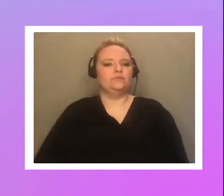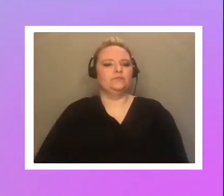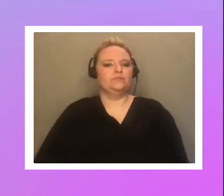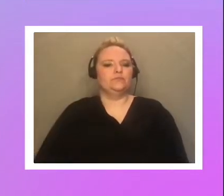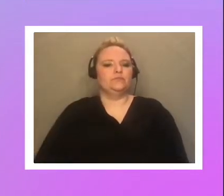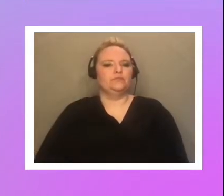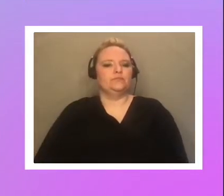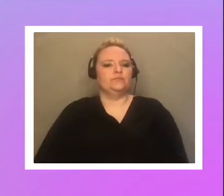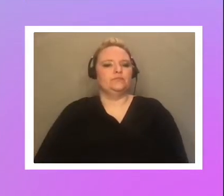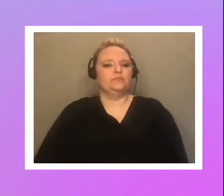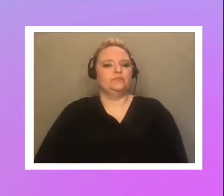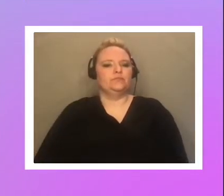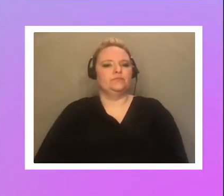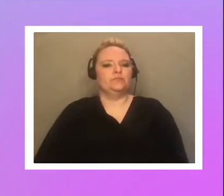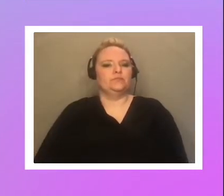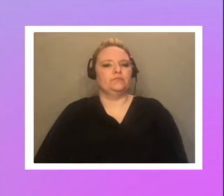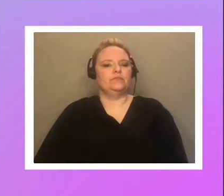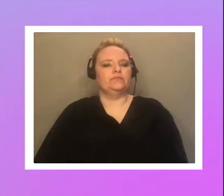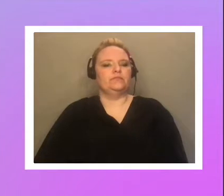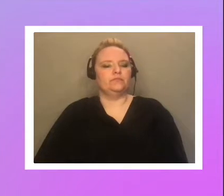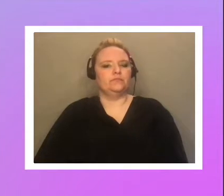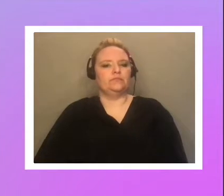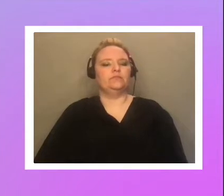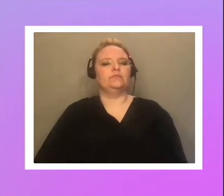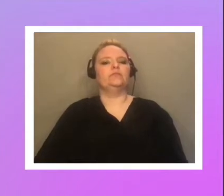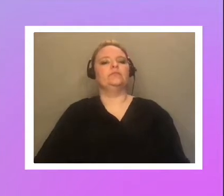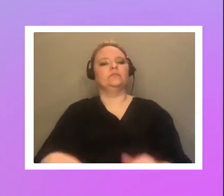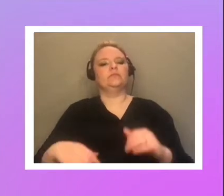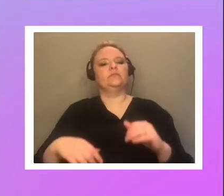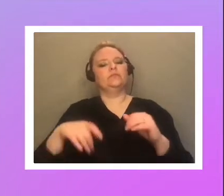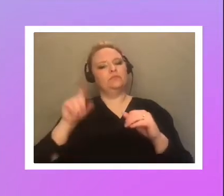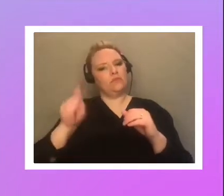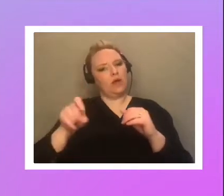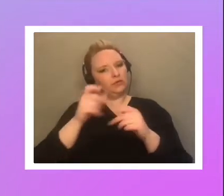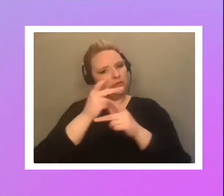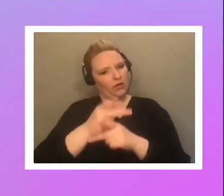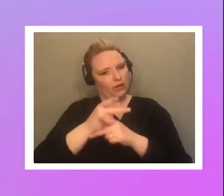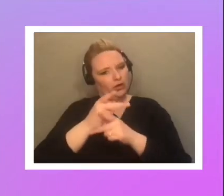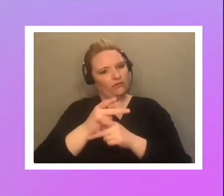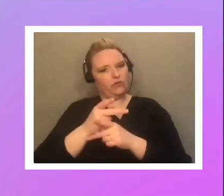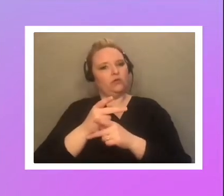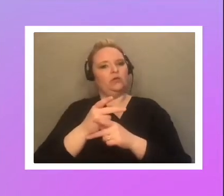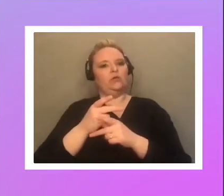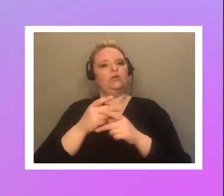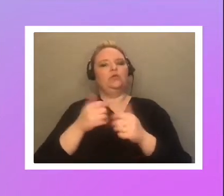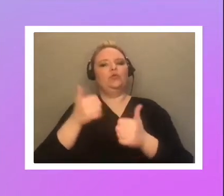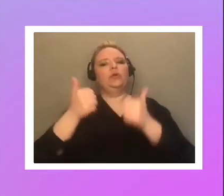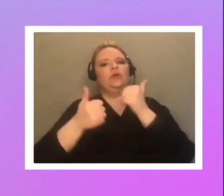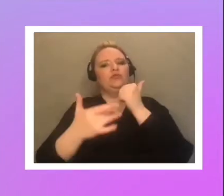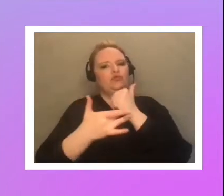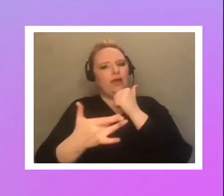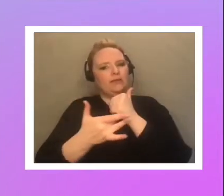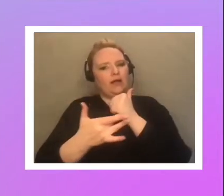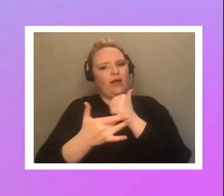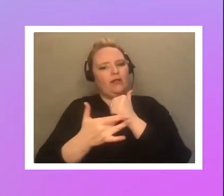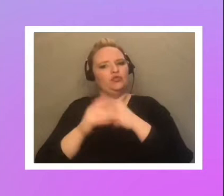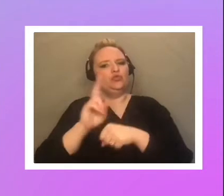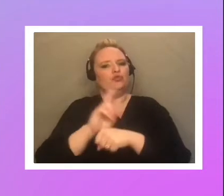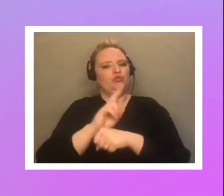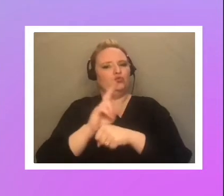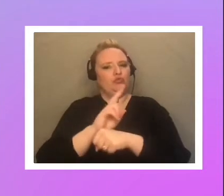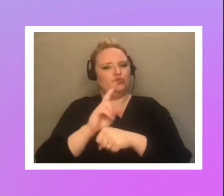Now, you also want to be careful about the technologies that you decide to use